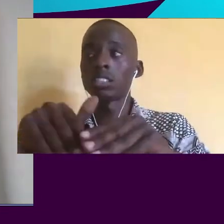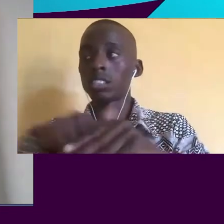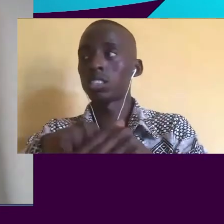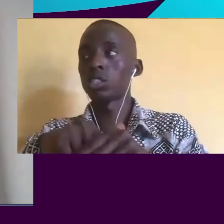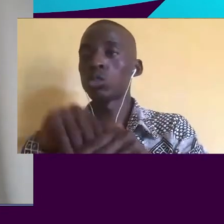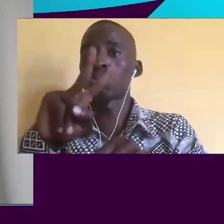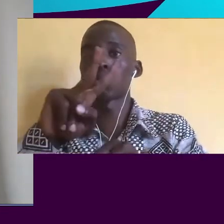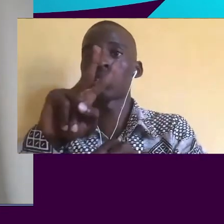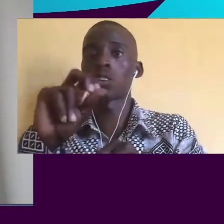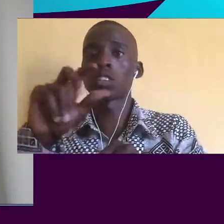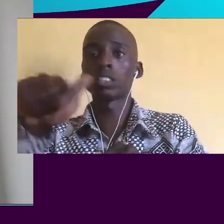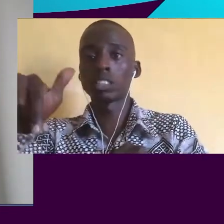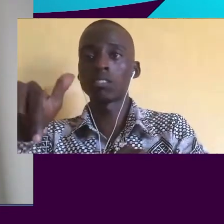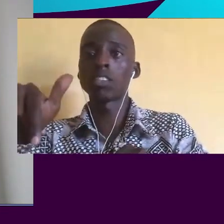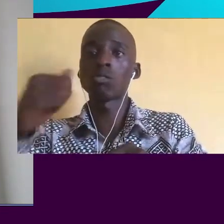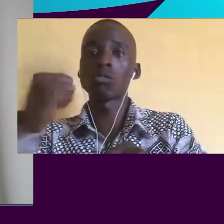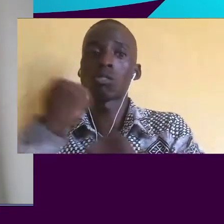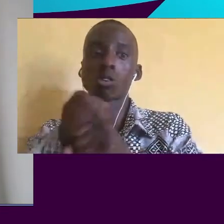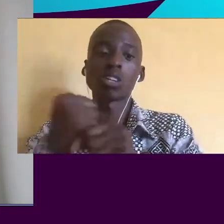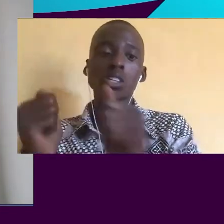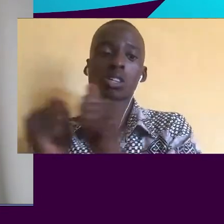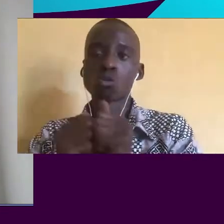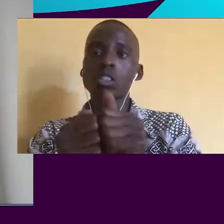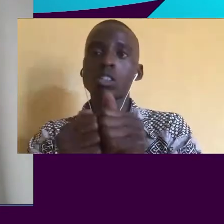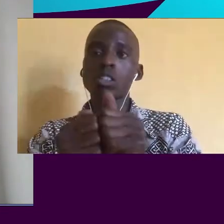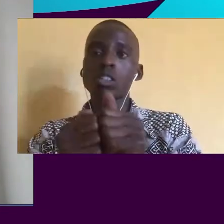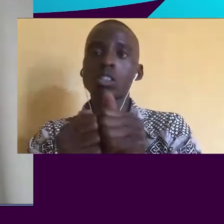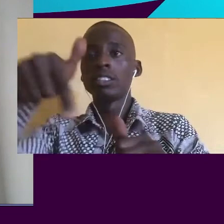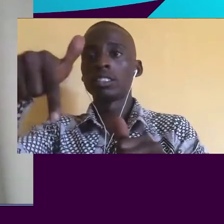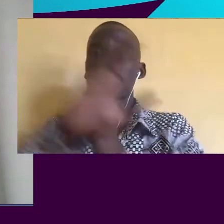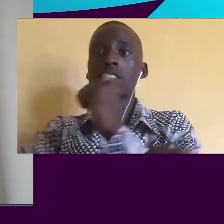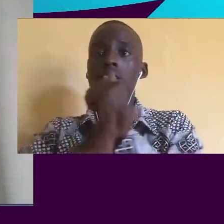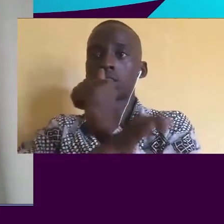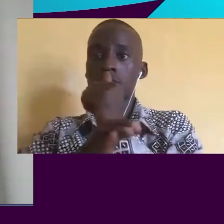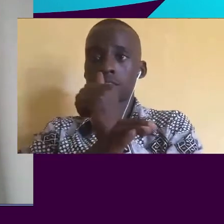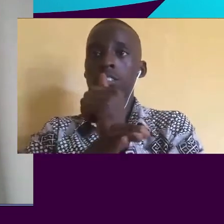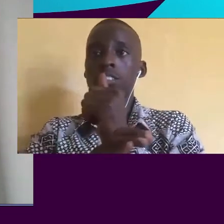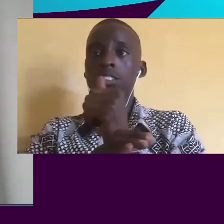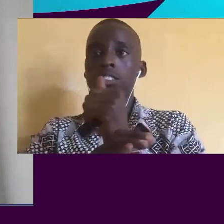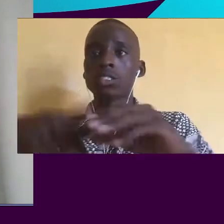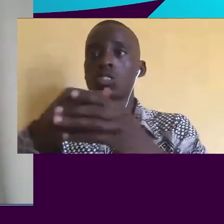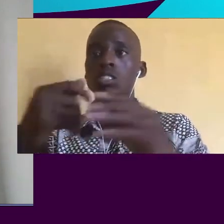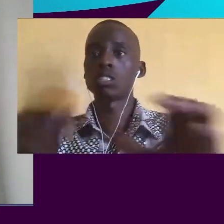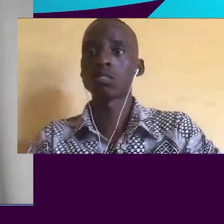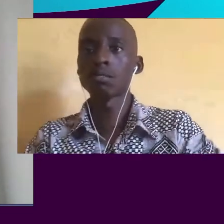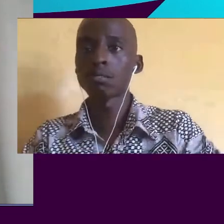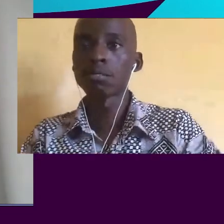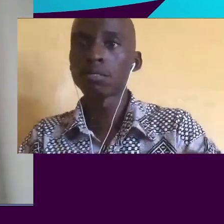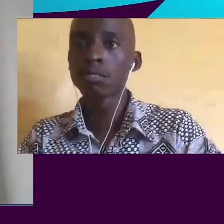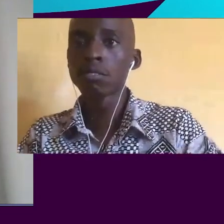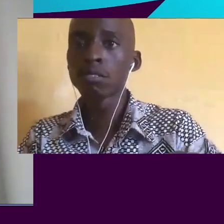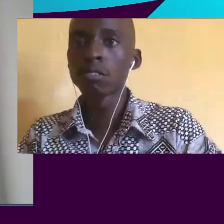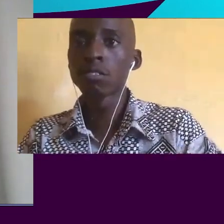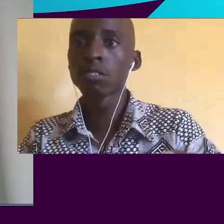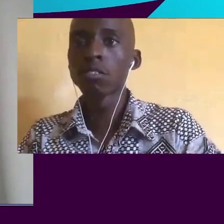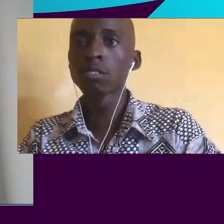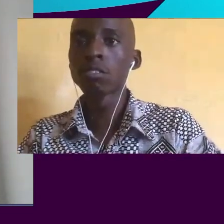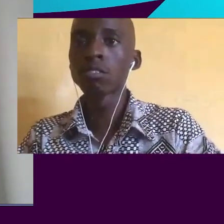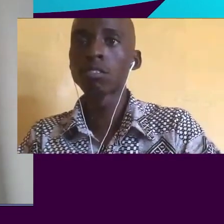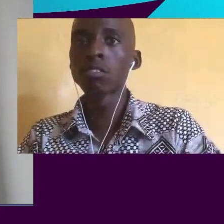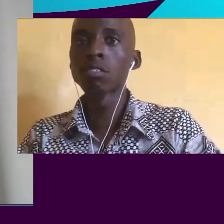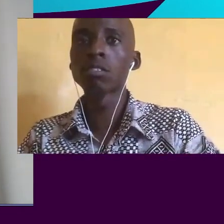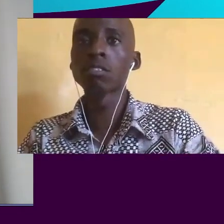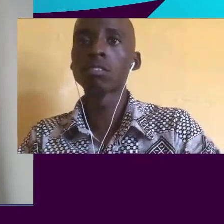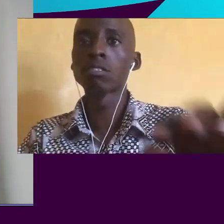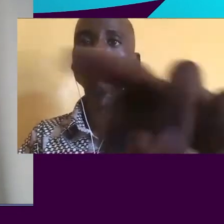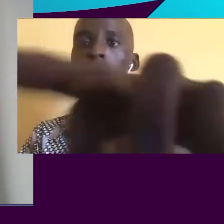currently working with seven countries. Obviously, Uganda is one of them. So what I'll do in the time that I've got, I'll speak